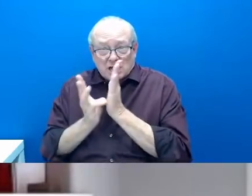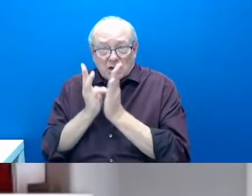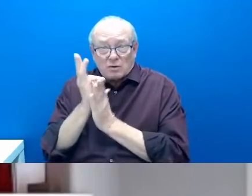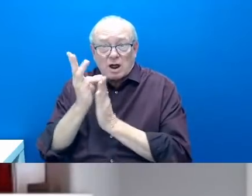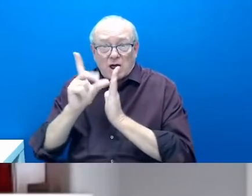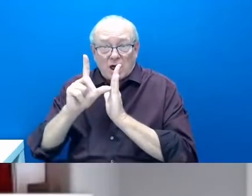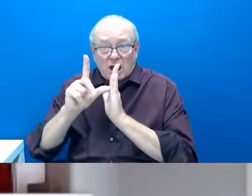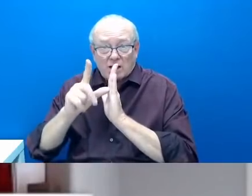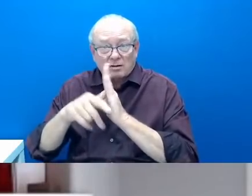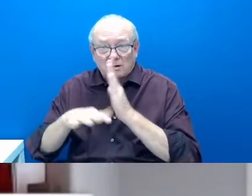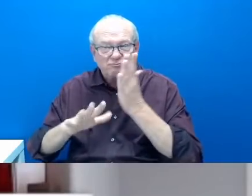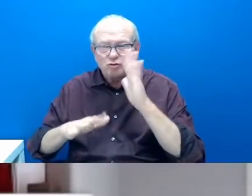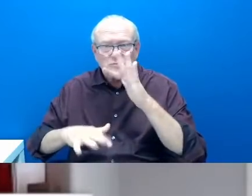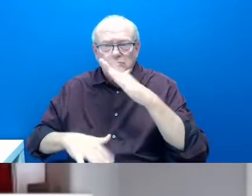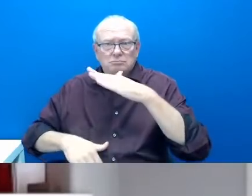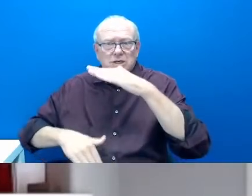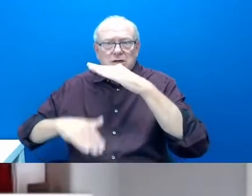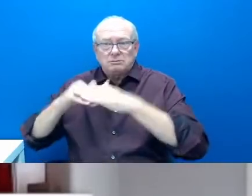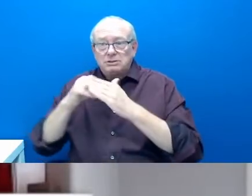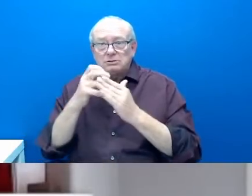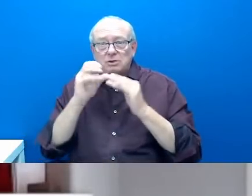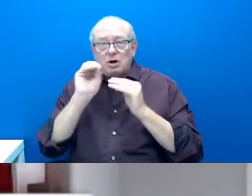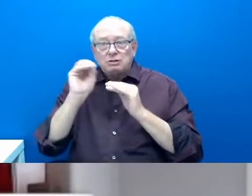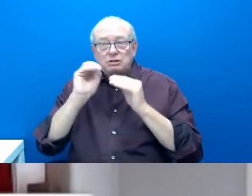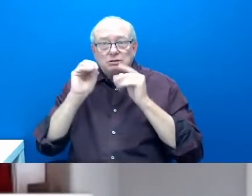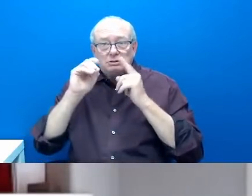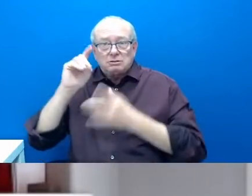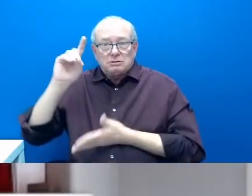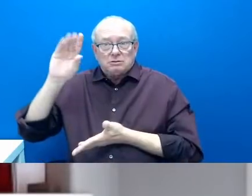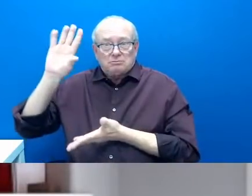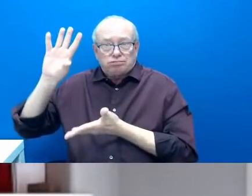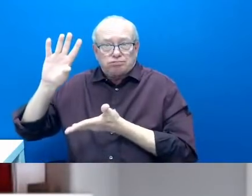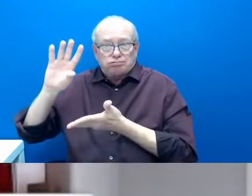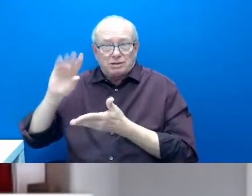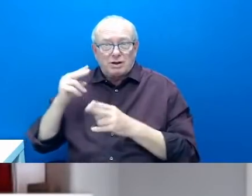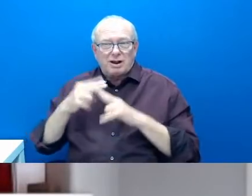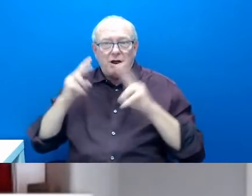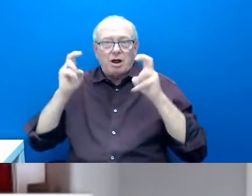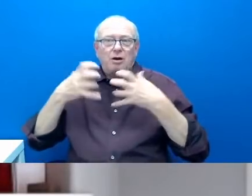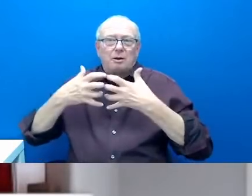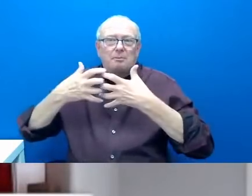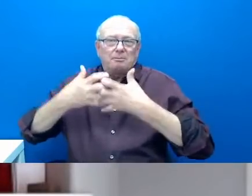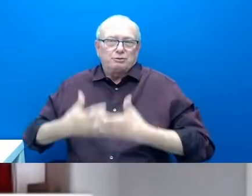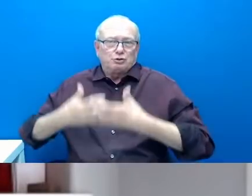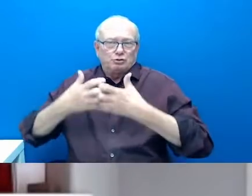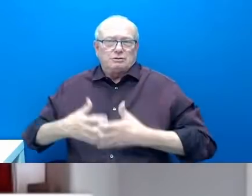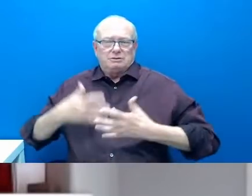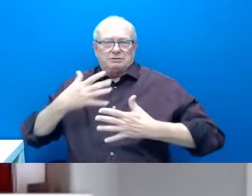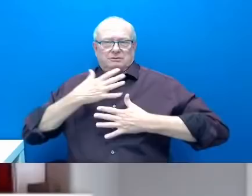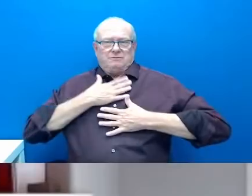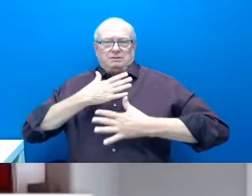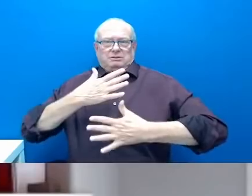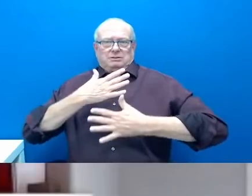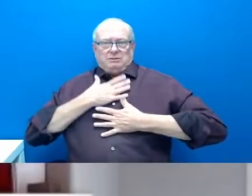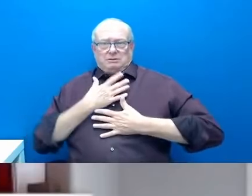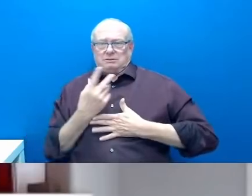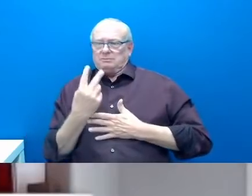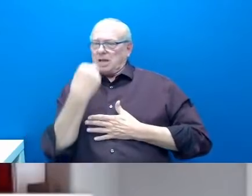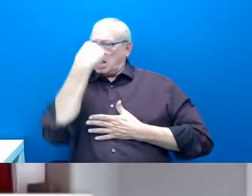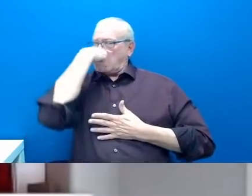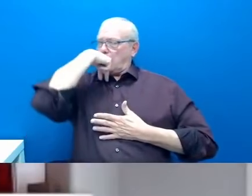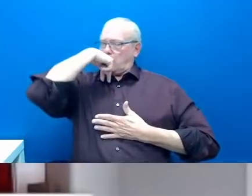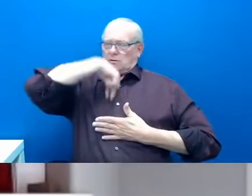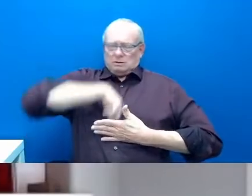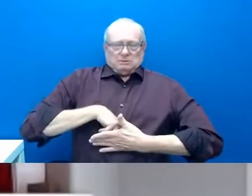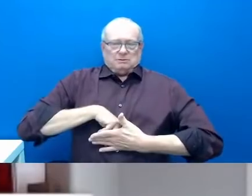provide before we actually put them on a form of life support called mechanical ventilation. So, it's certainly hard